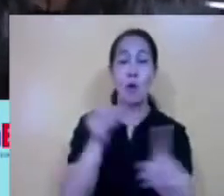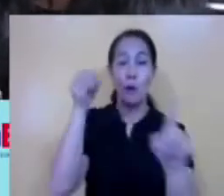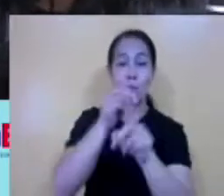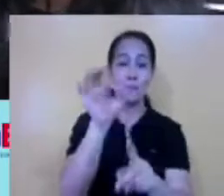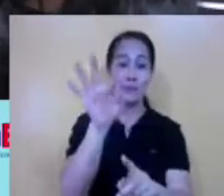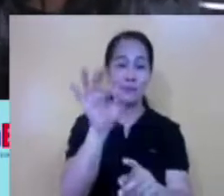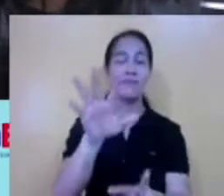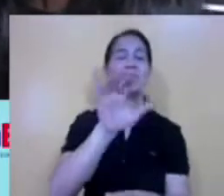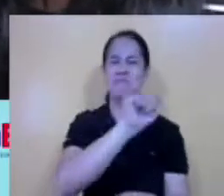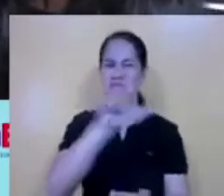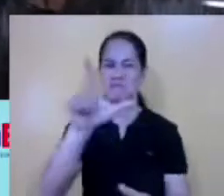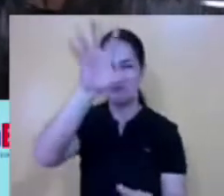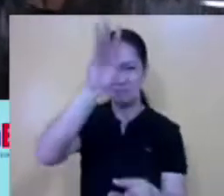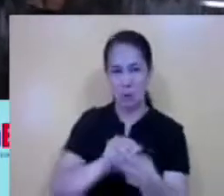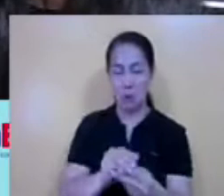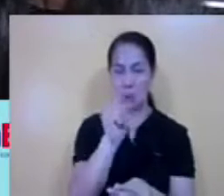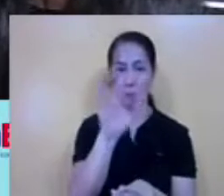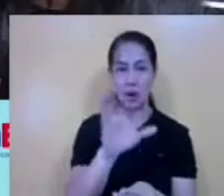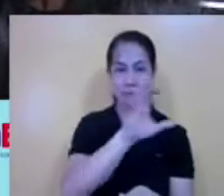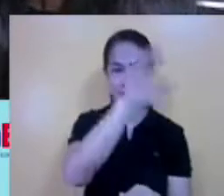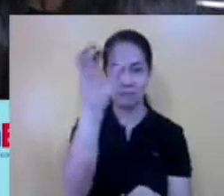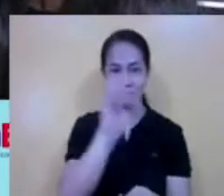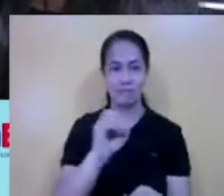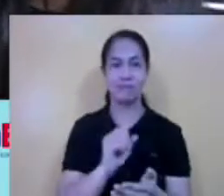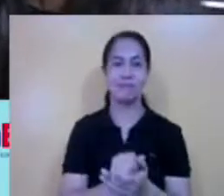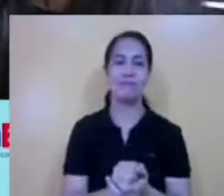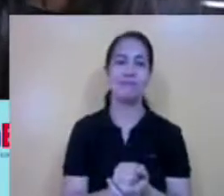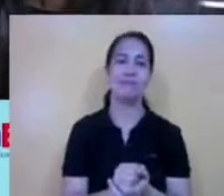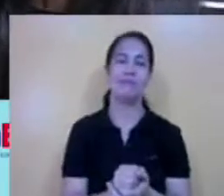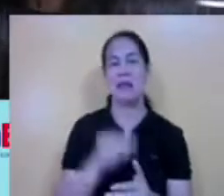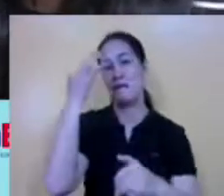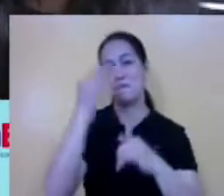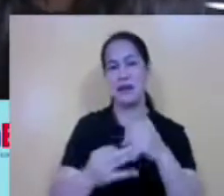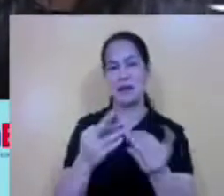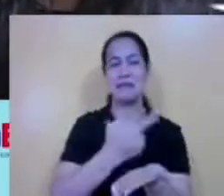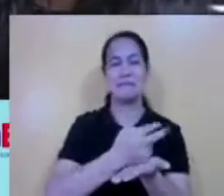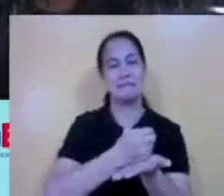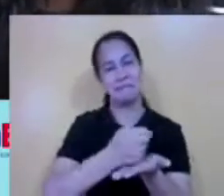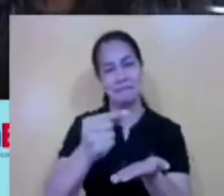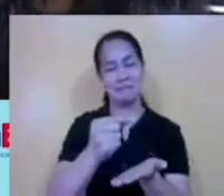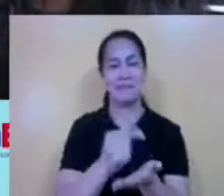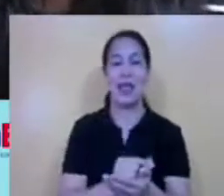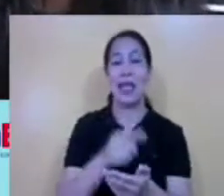have 100% a final rating for your respective Eipcrfs.